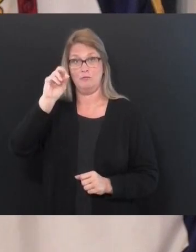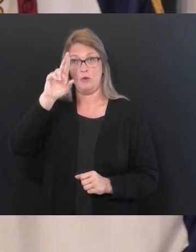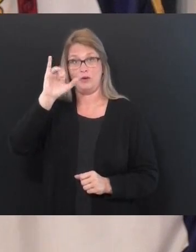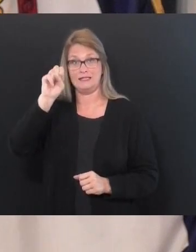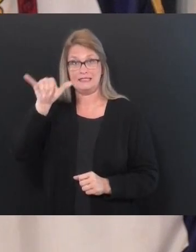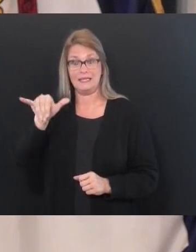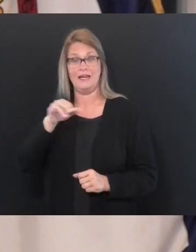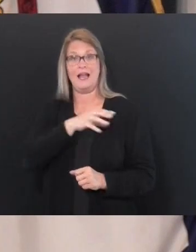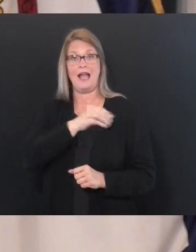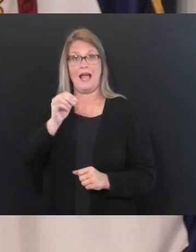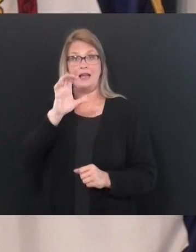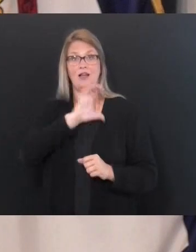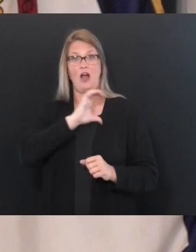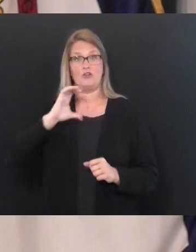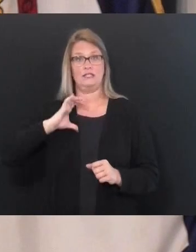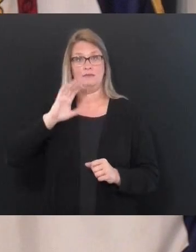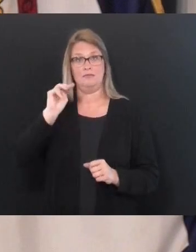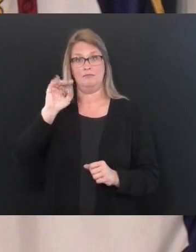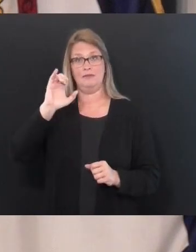Congressman McKinley.